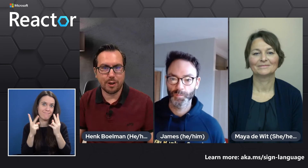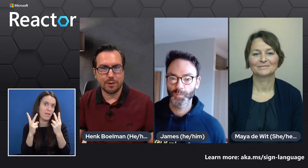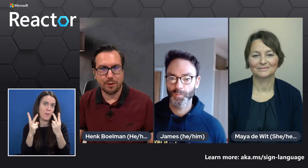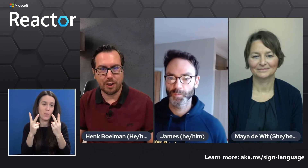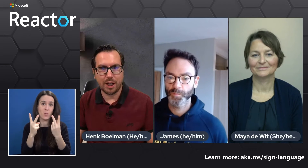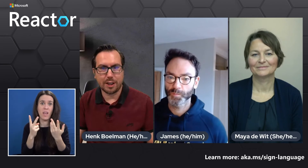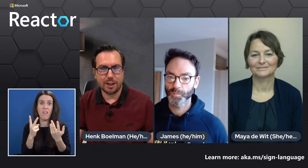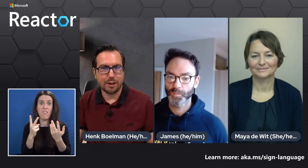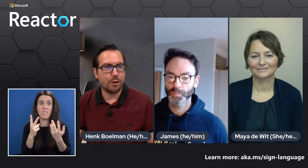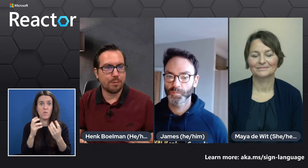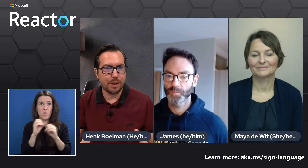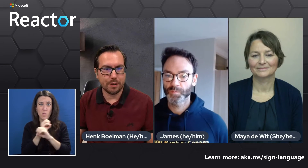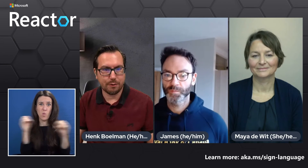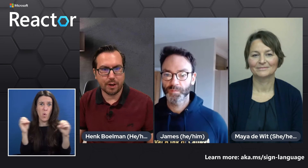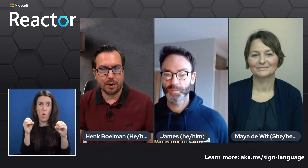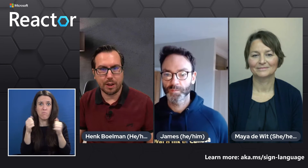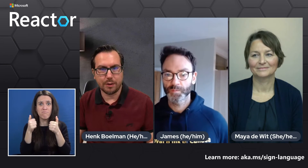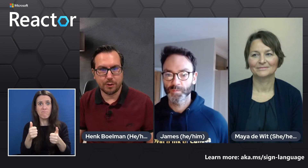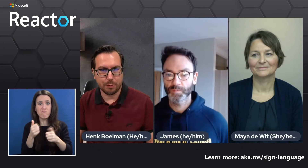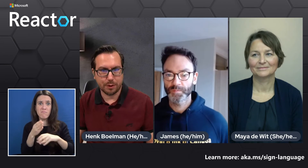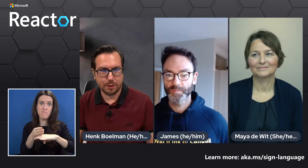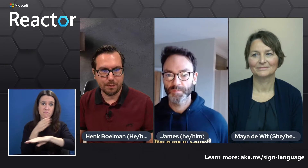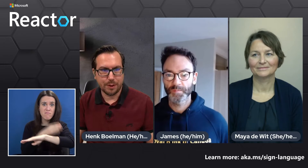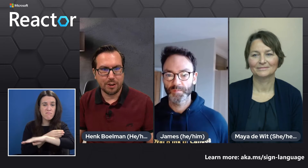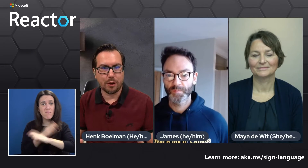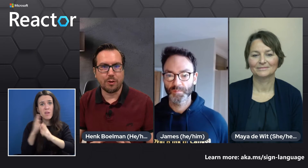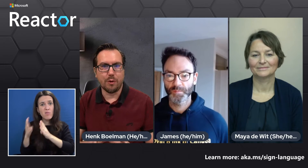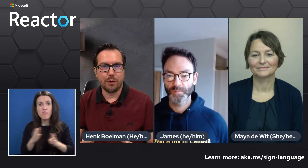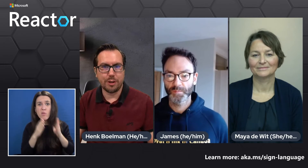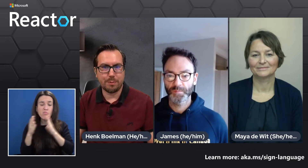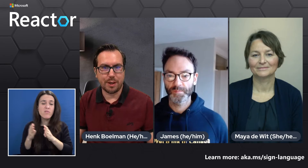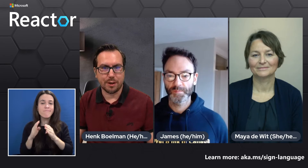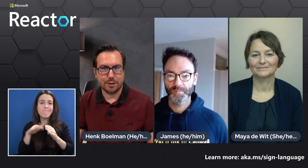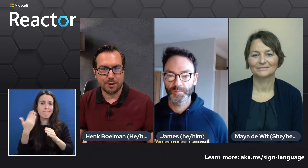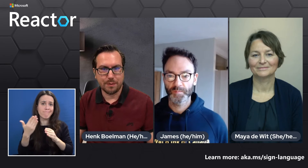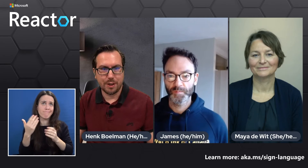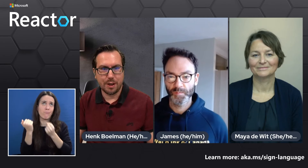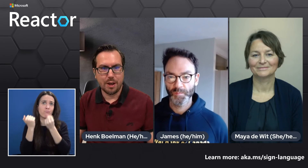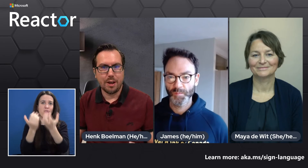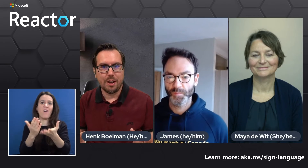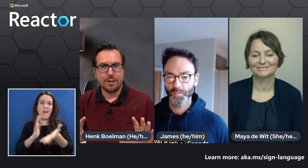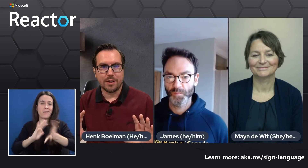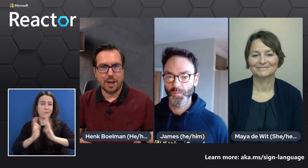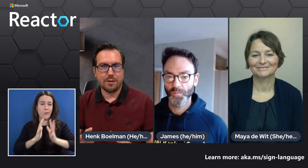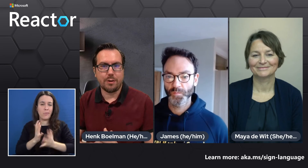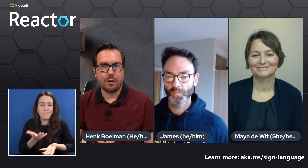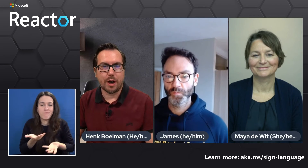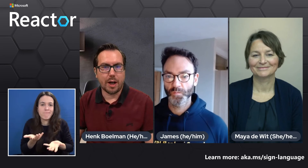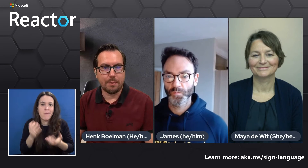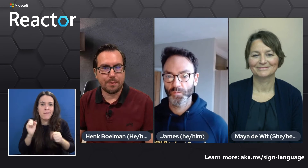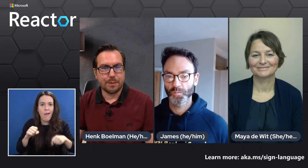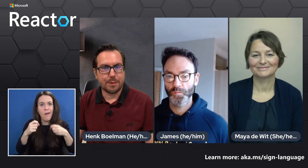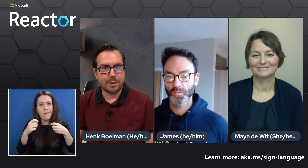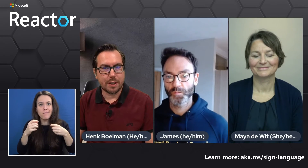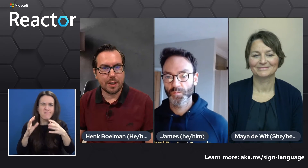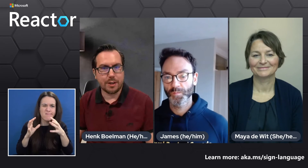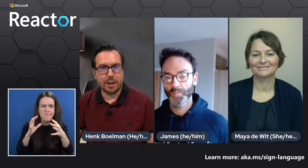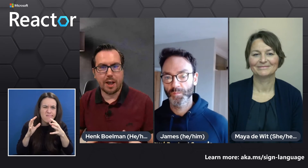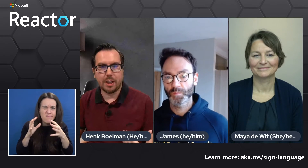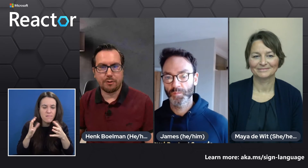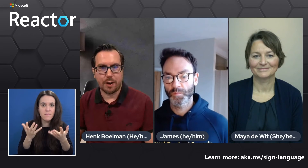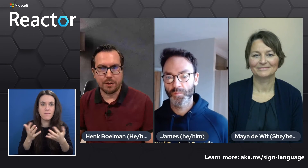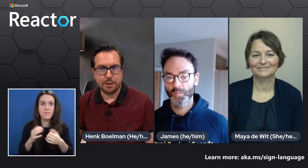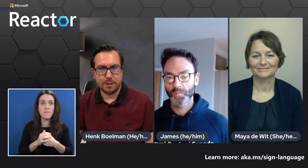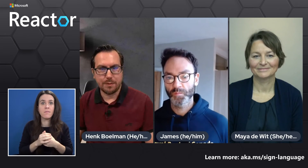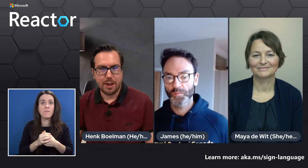your event will likely not be very well interpreted. So to all the speakers, send your presentation